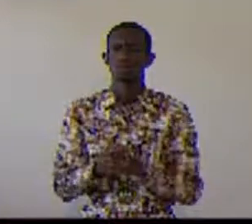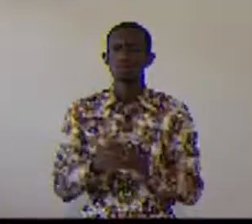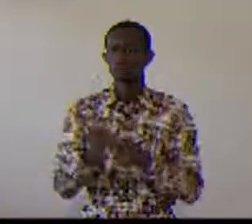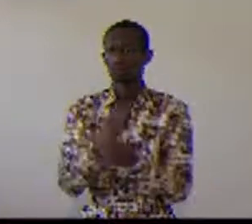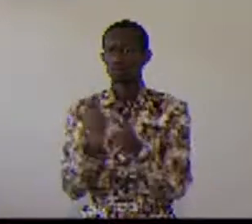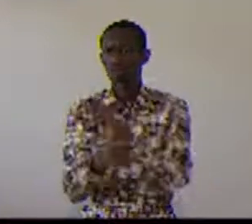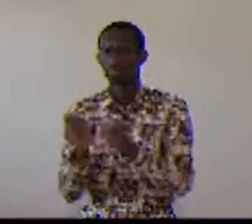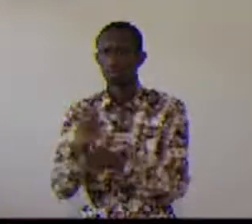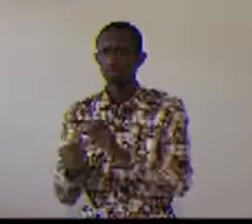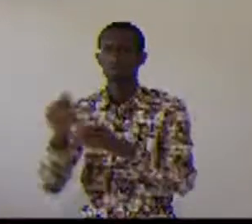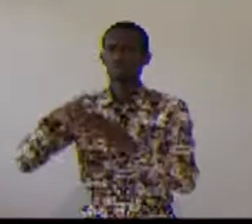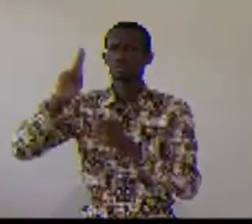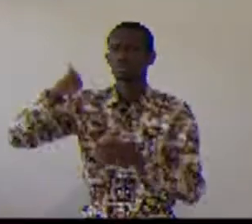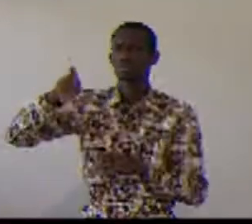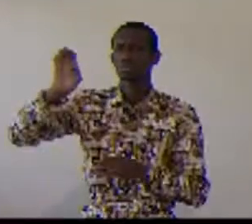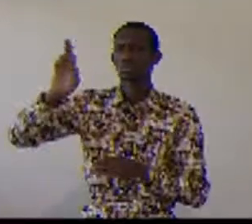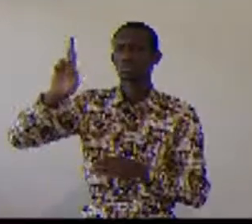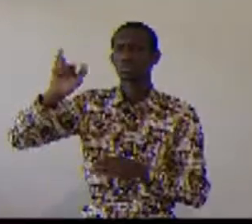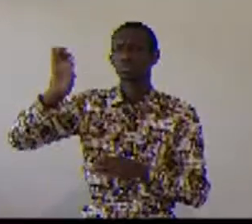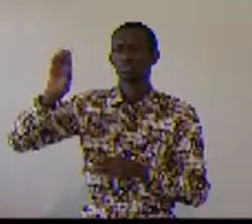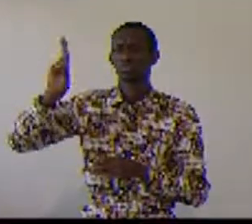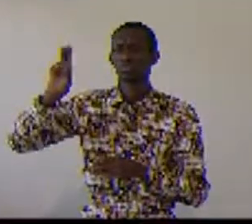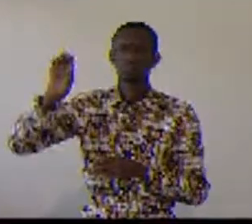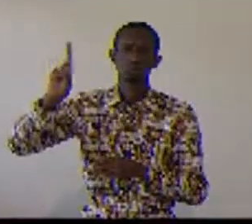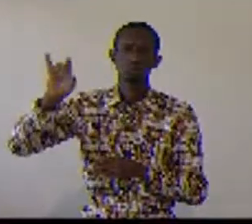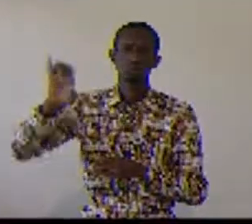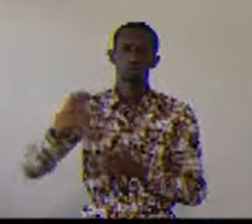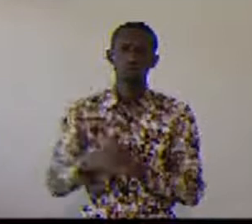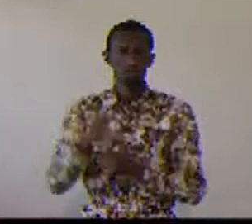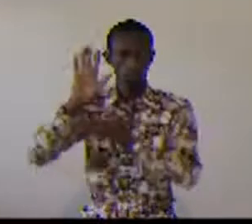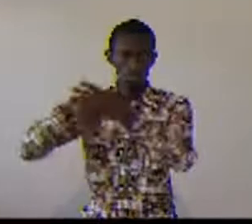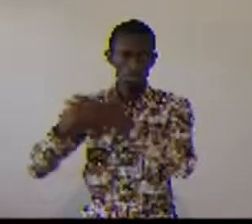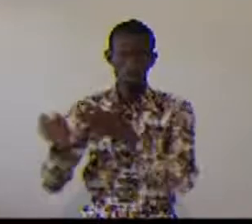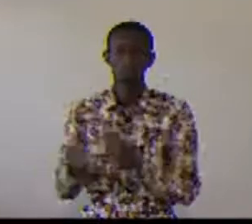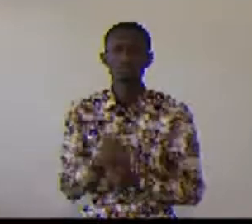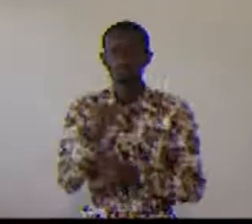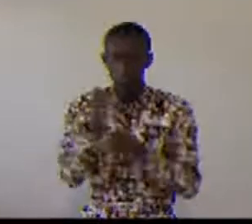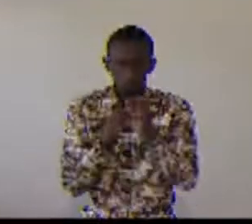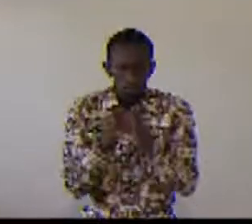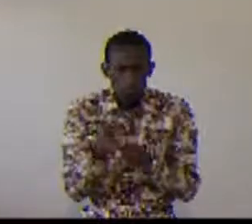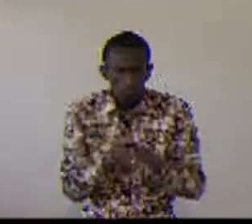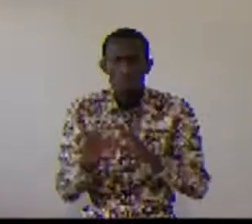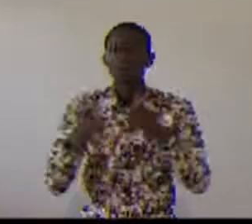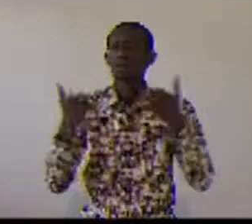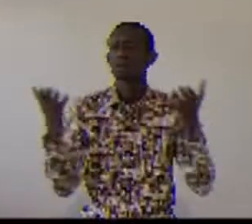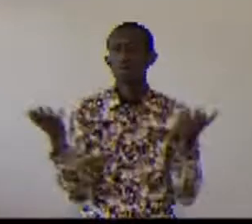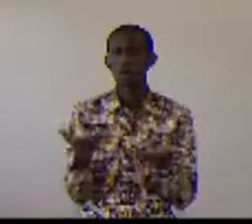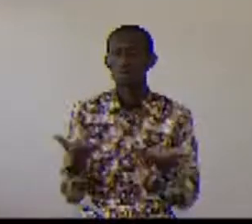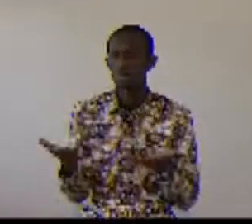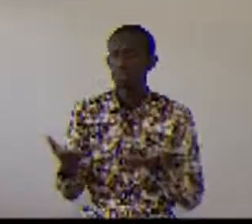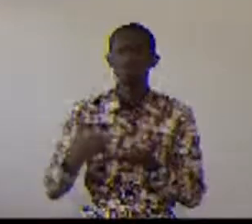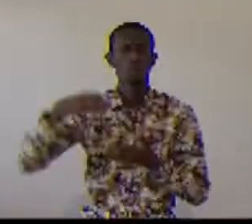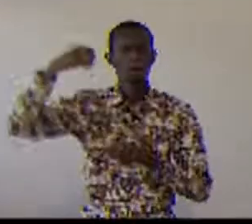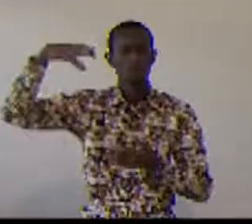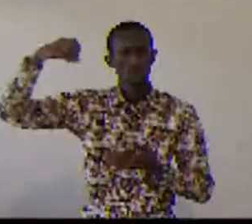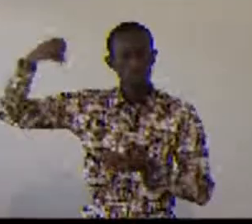character. Explain how electrical conductivity varies in the periodic table. What is electrical